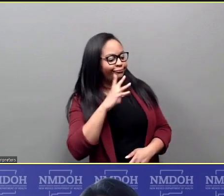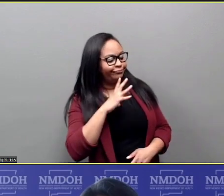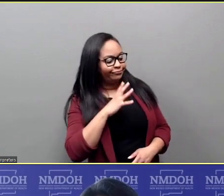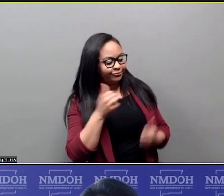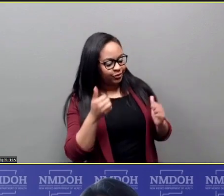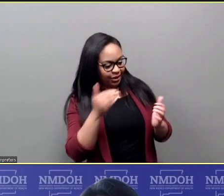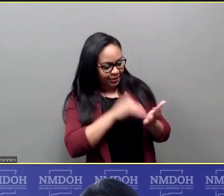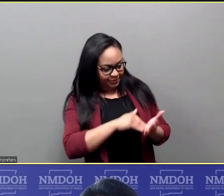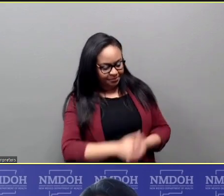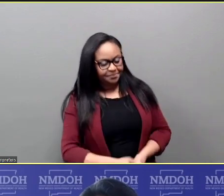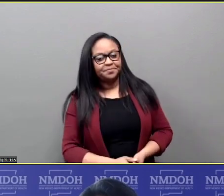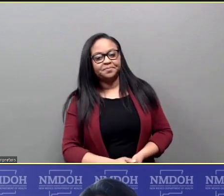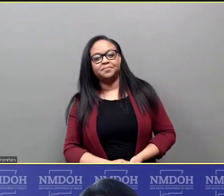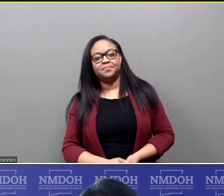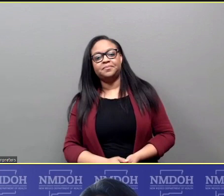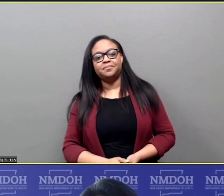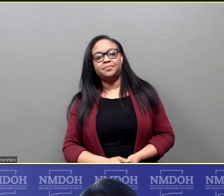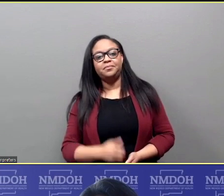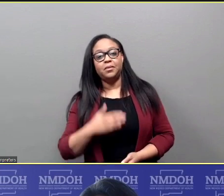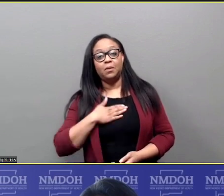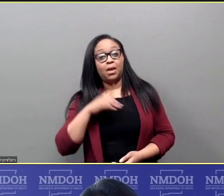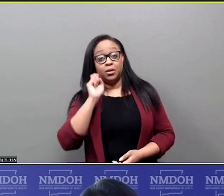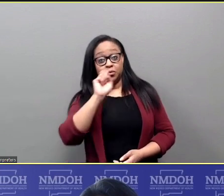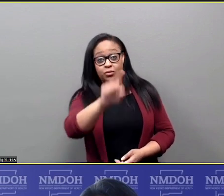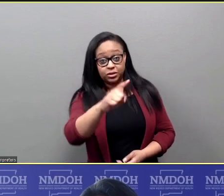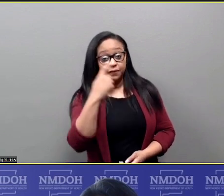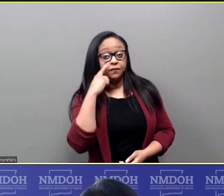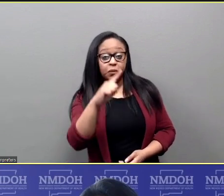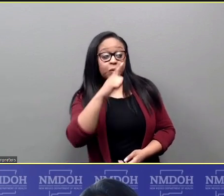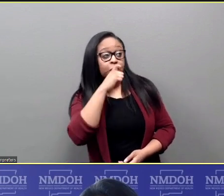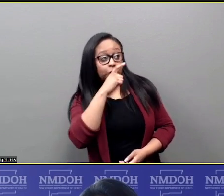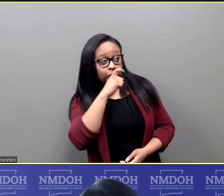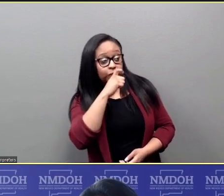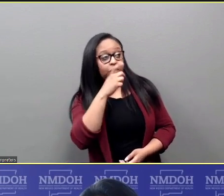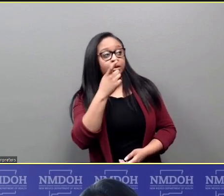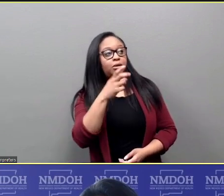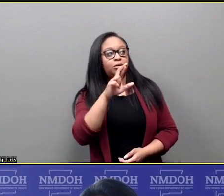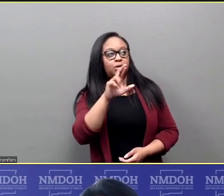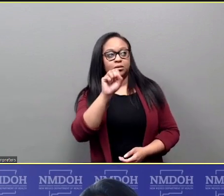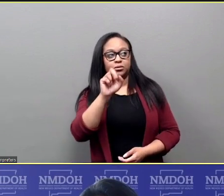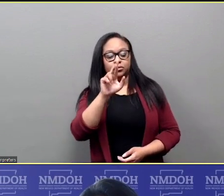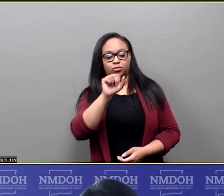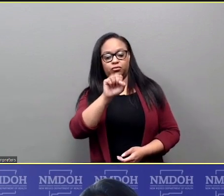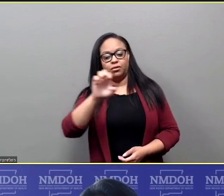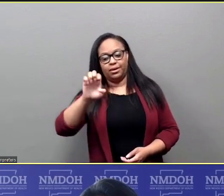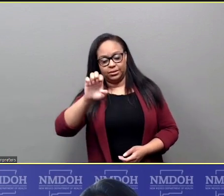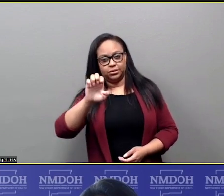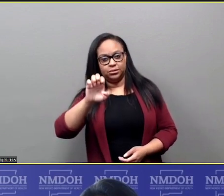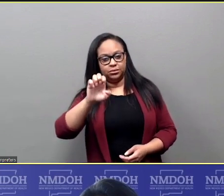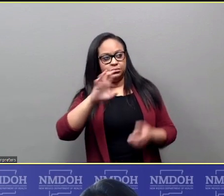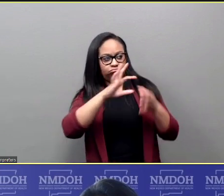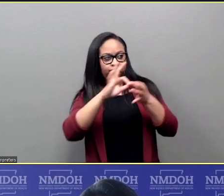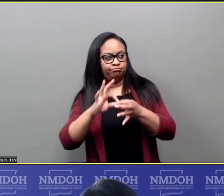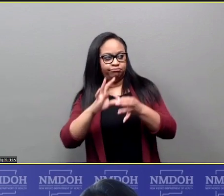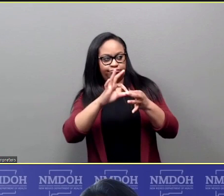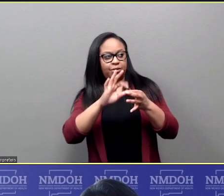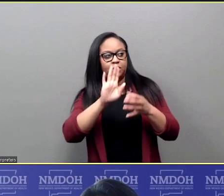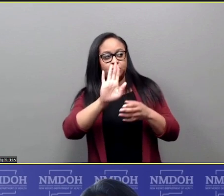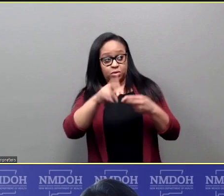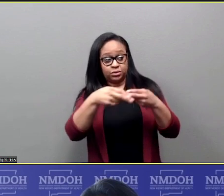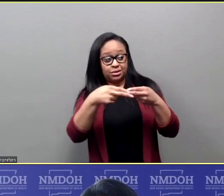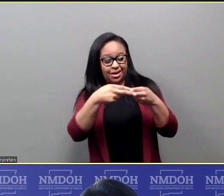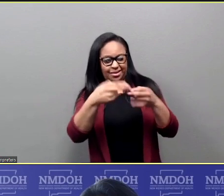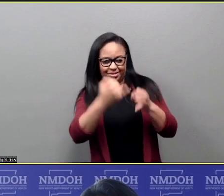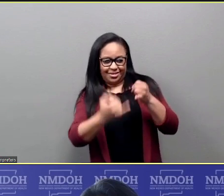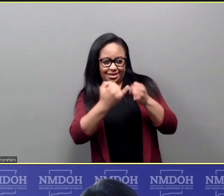So my question is directed to Dr. Scrace about the last slide in your presentation on at-home